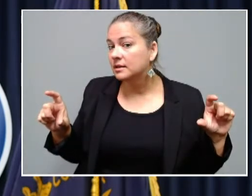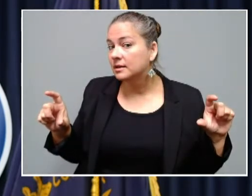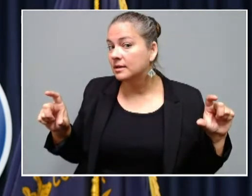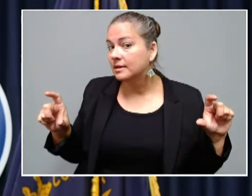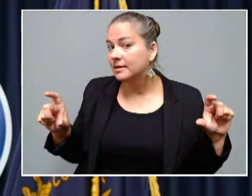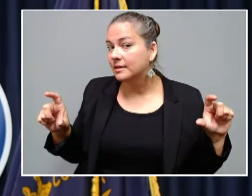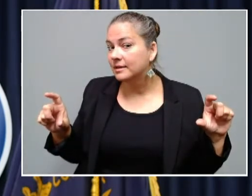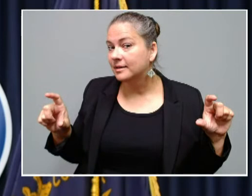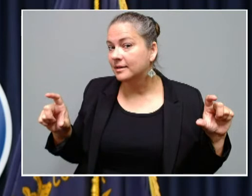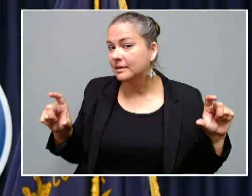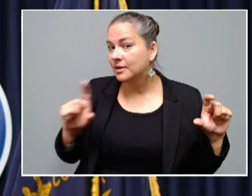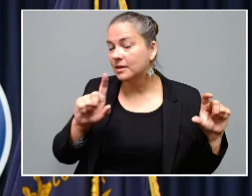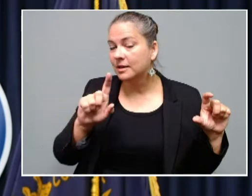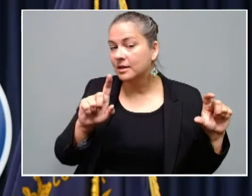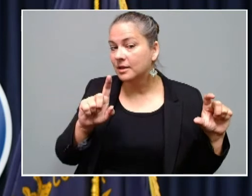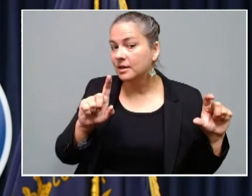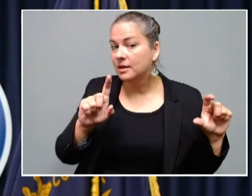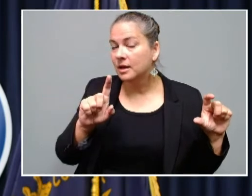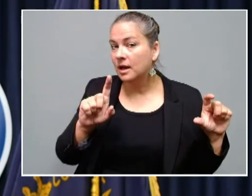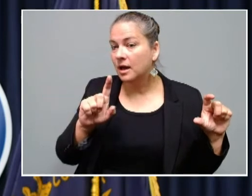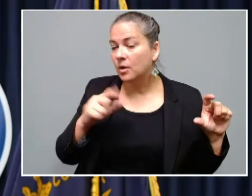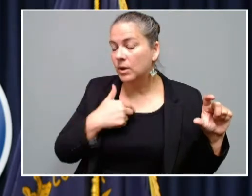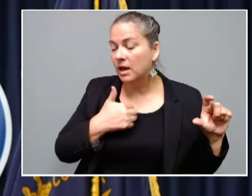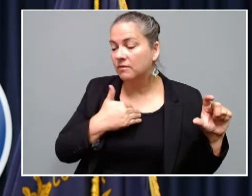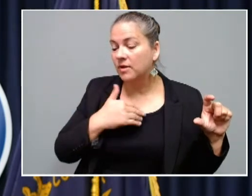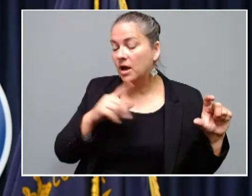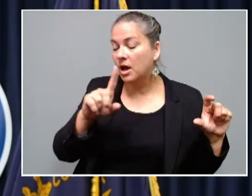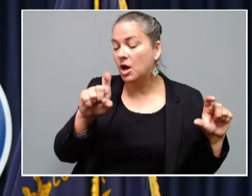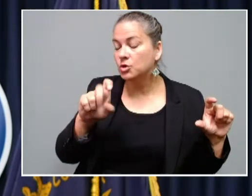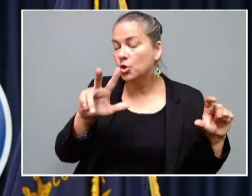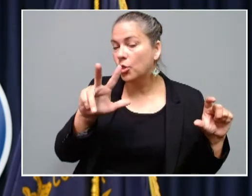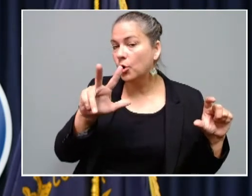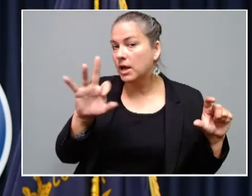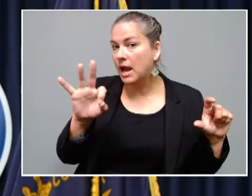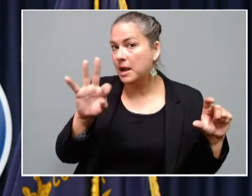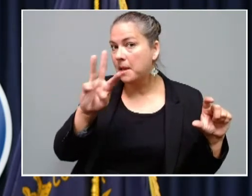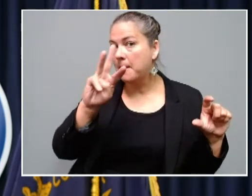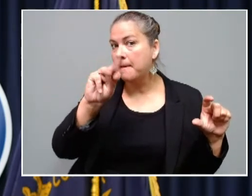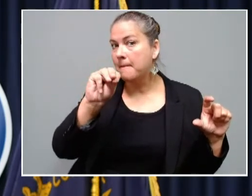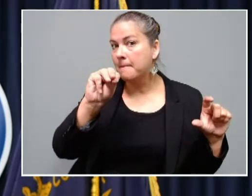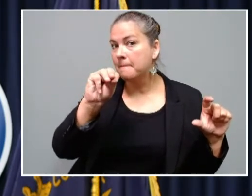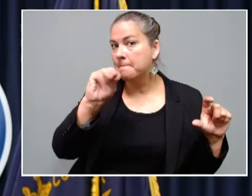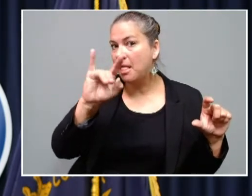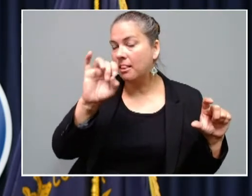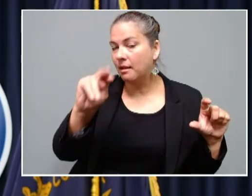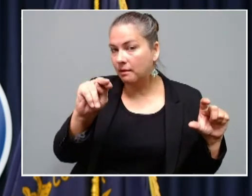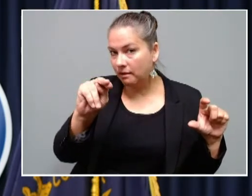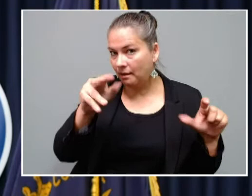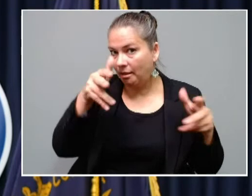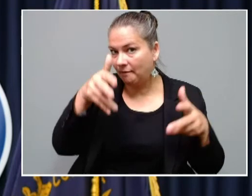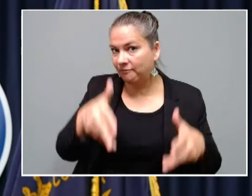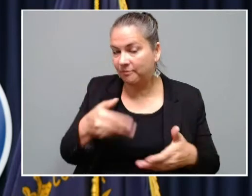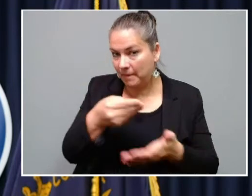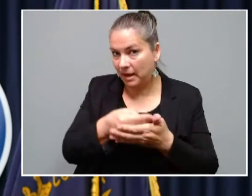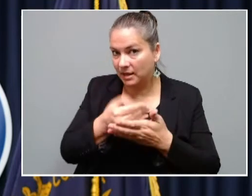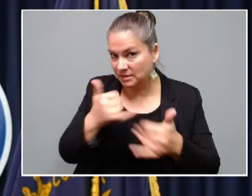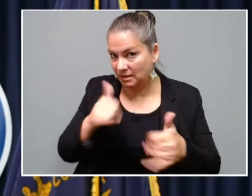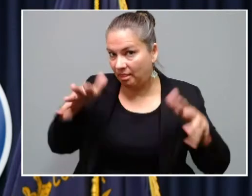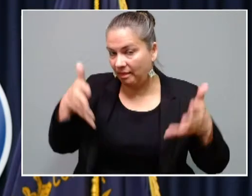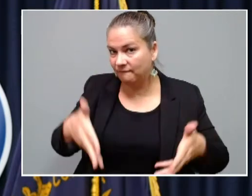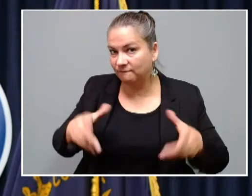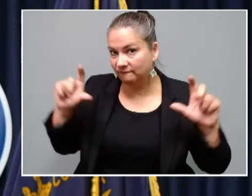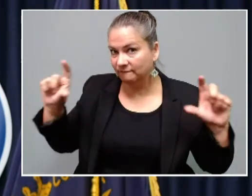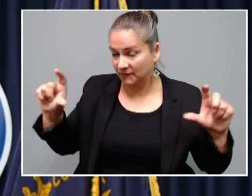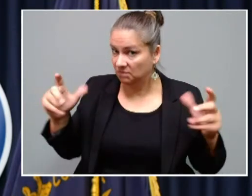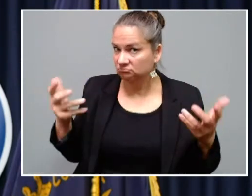where we are right now is 139 million left for Kentuckians. So still a significant